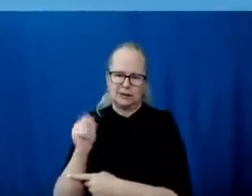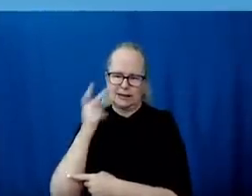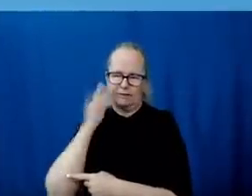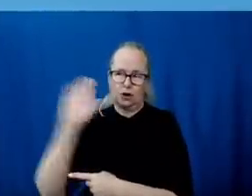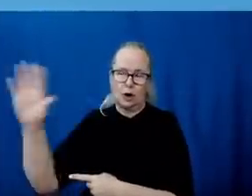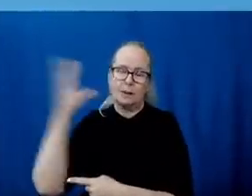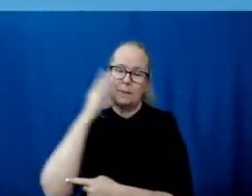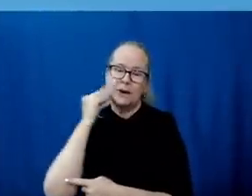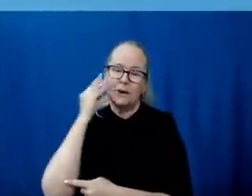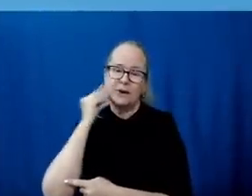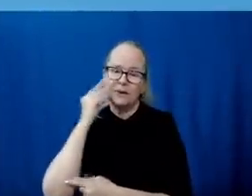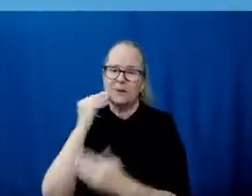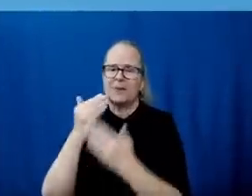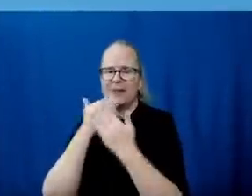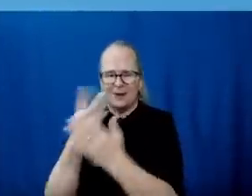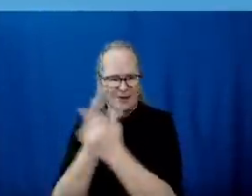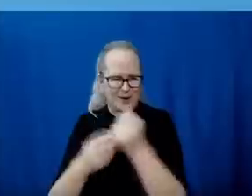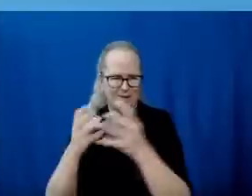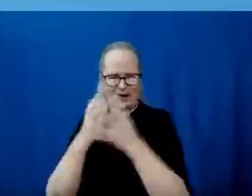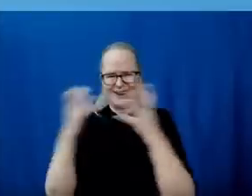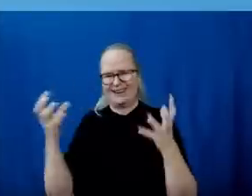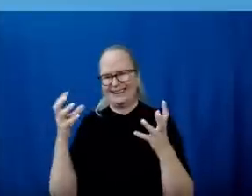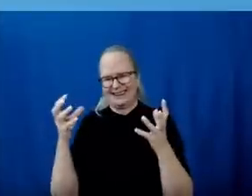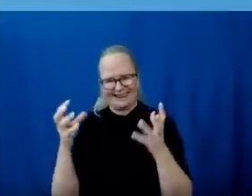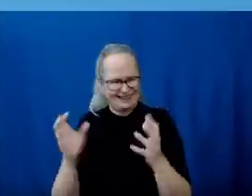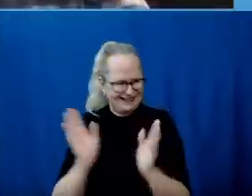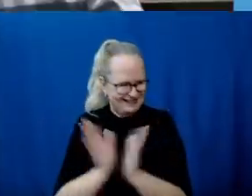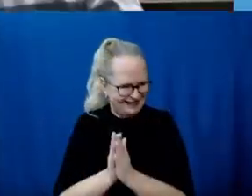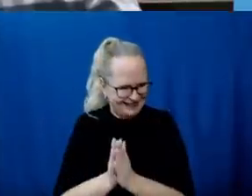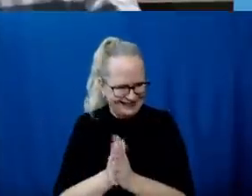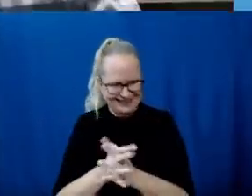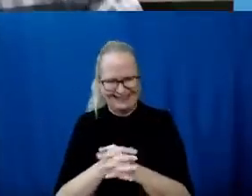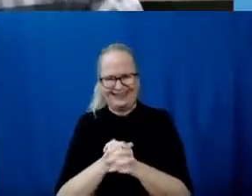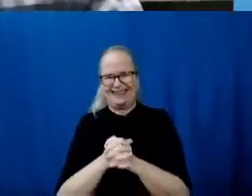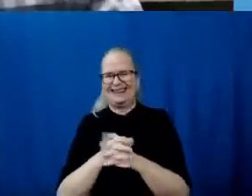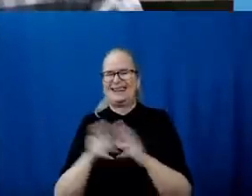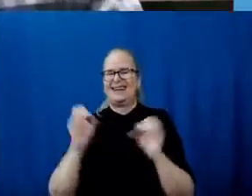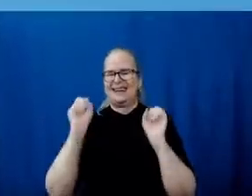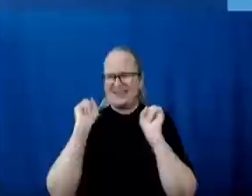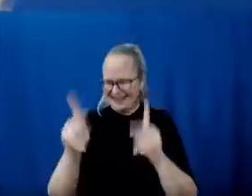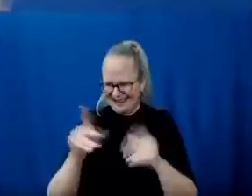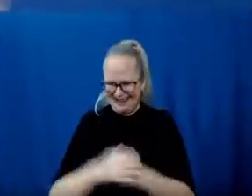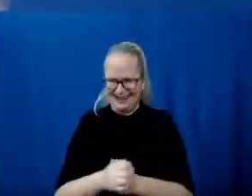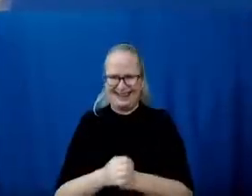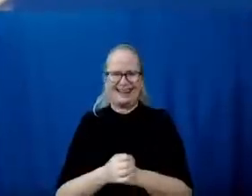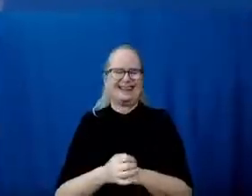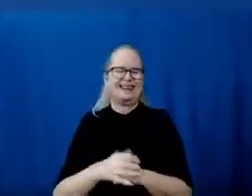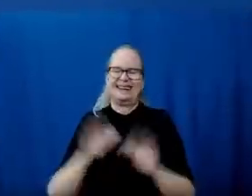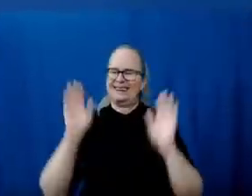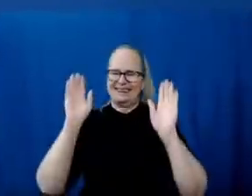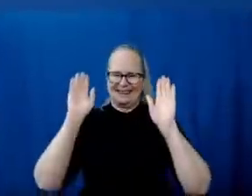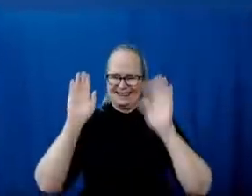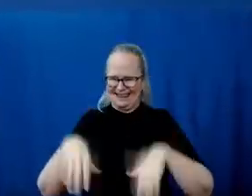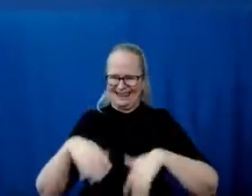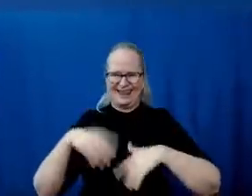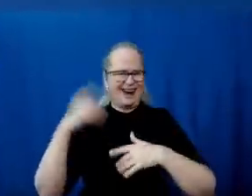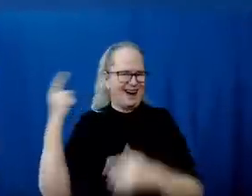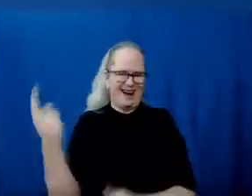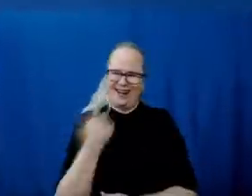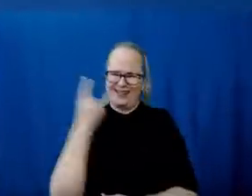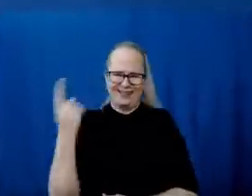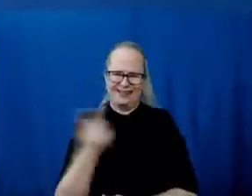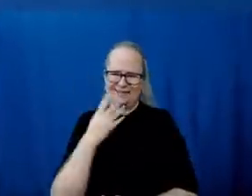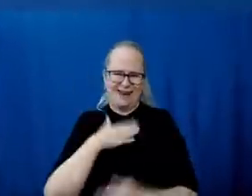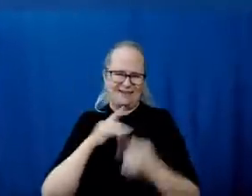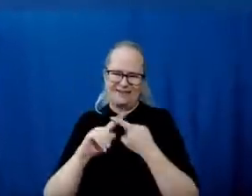and see how that went from their side too. Thank you both so very much.